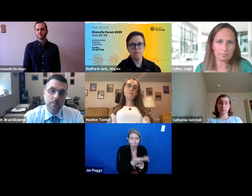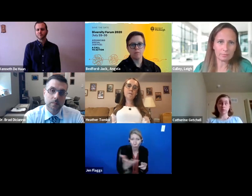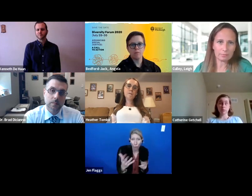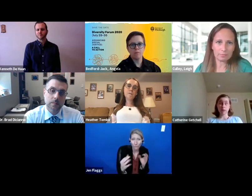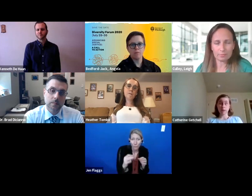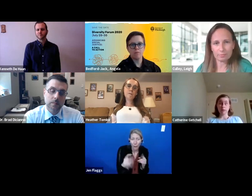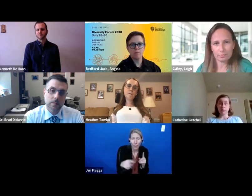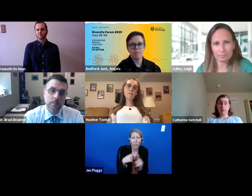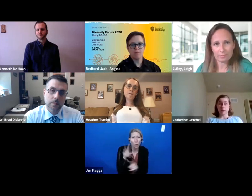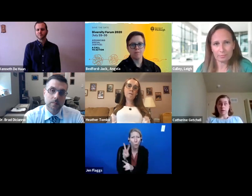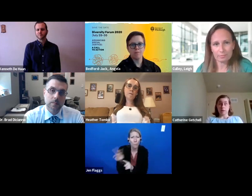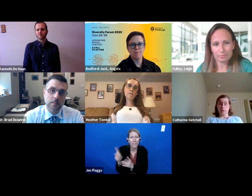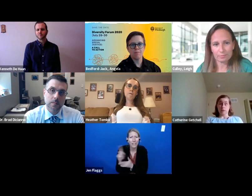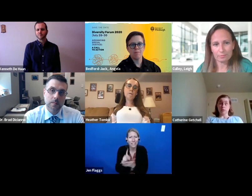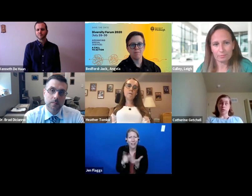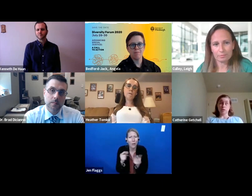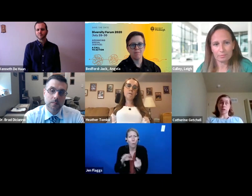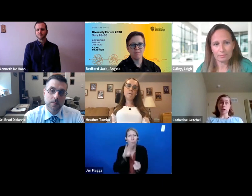fantastic.